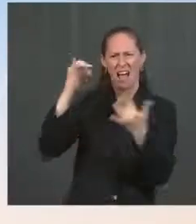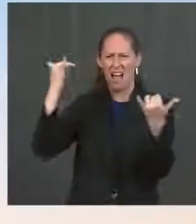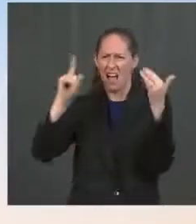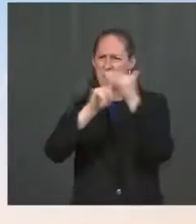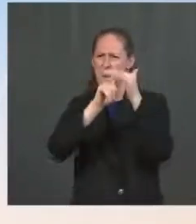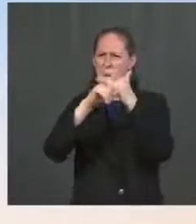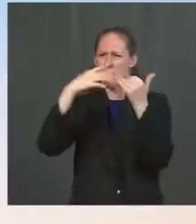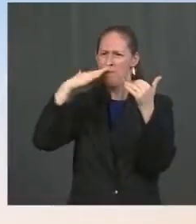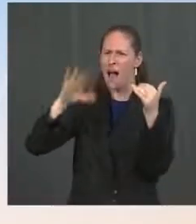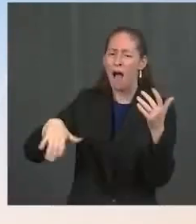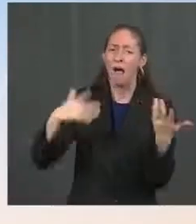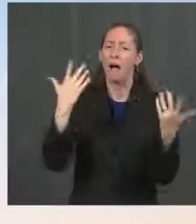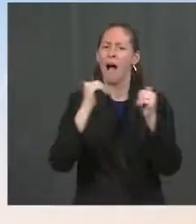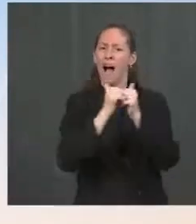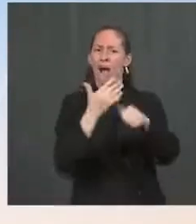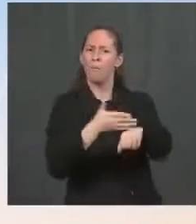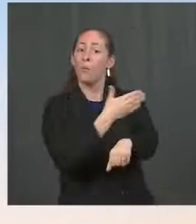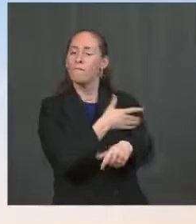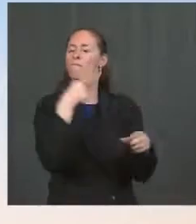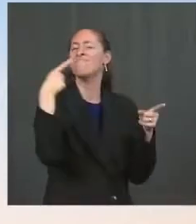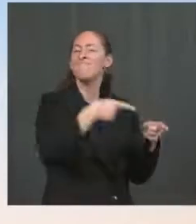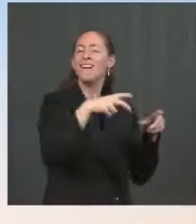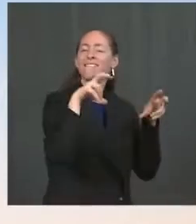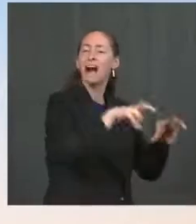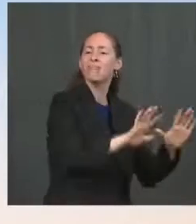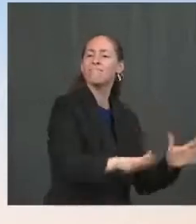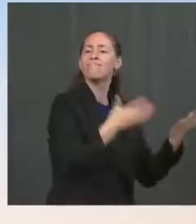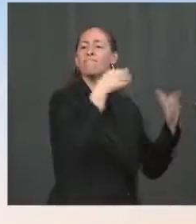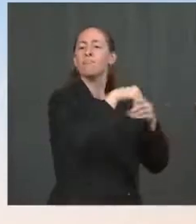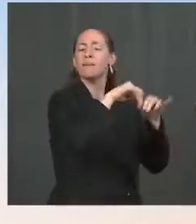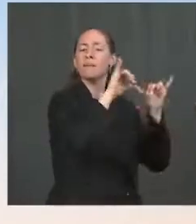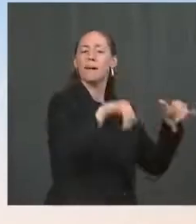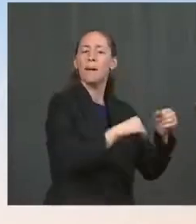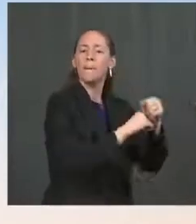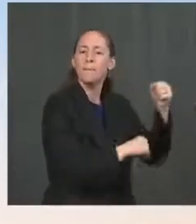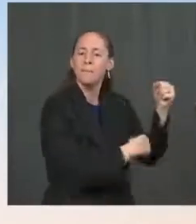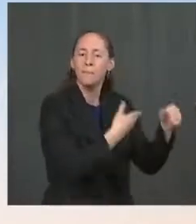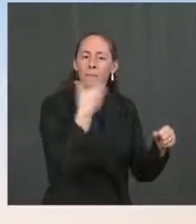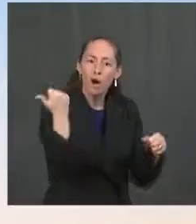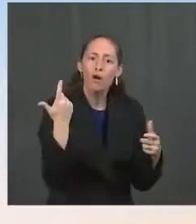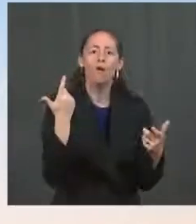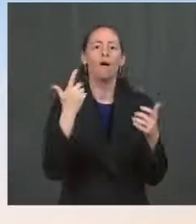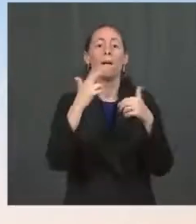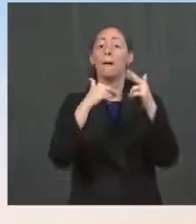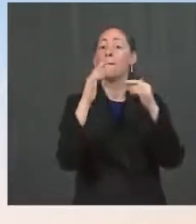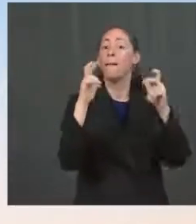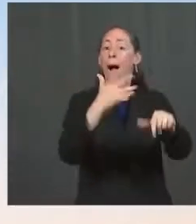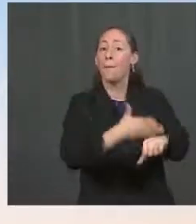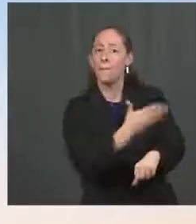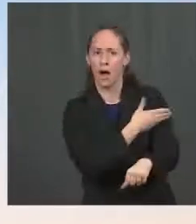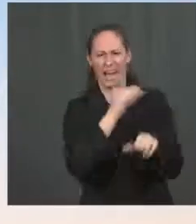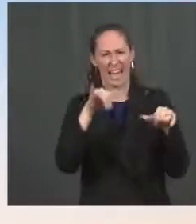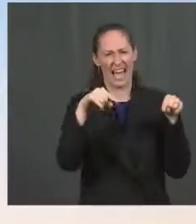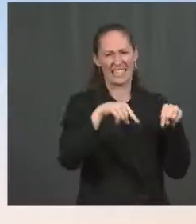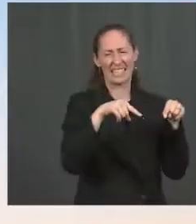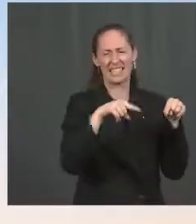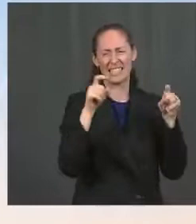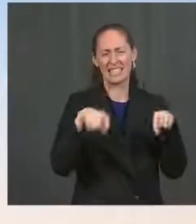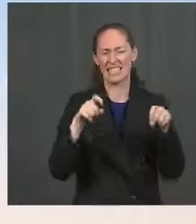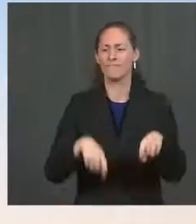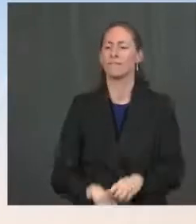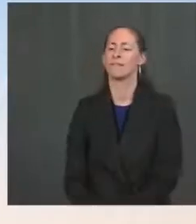in his Build Back Better agenda. In Colorado, the president will speak directly to the importance of the Build Back Better agenda and the impacts that